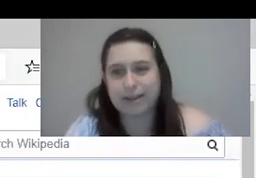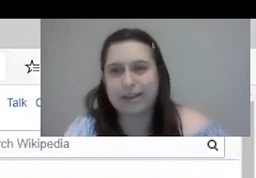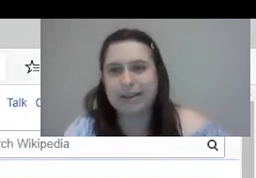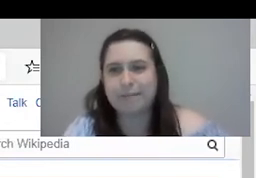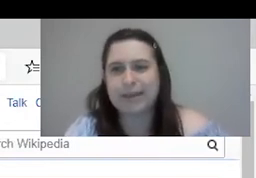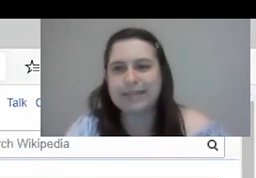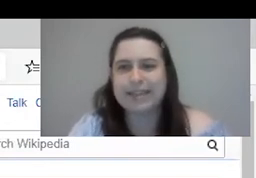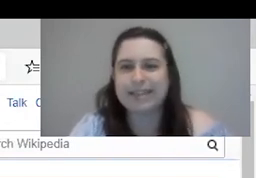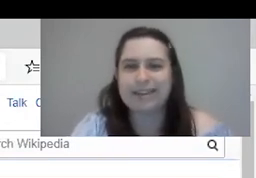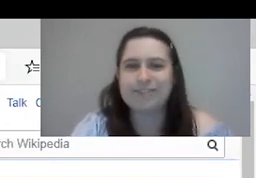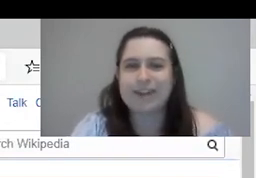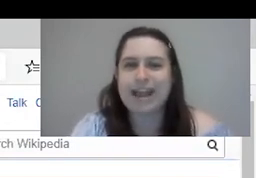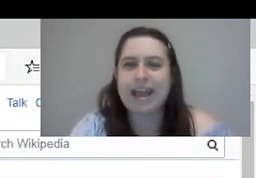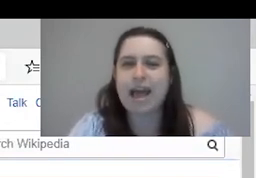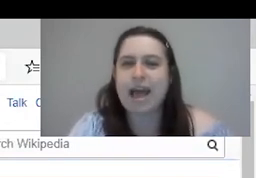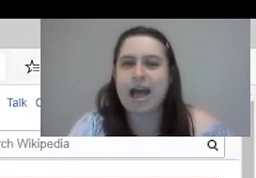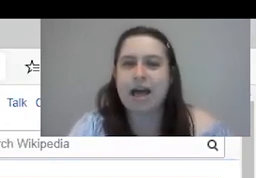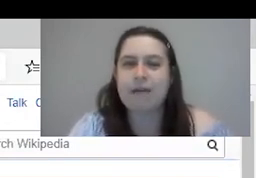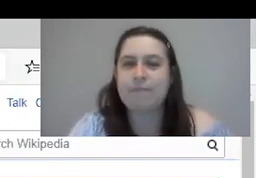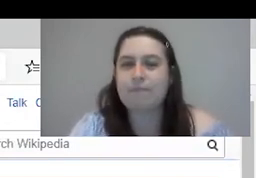photocopier companies in the country.